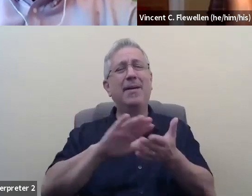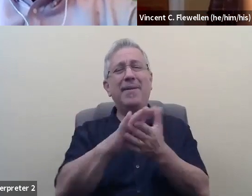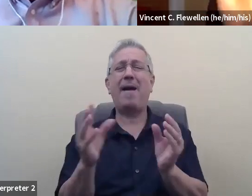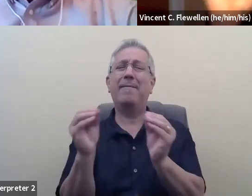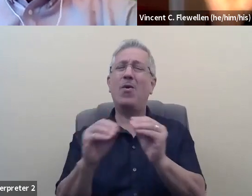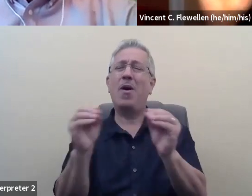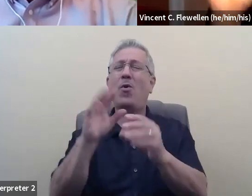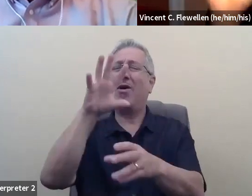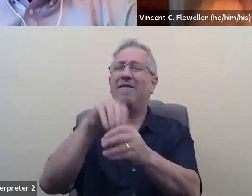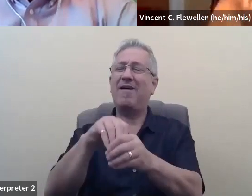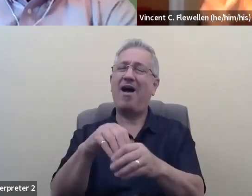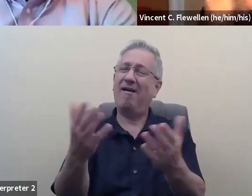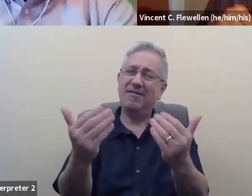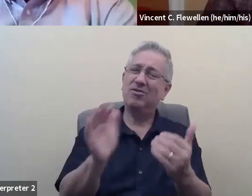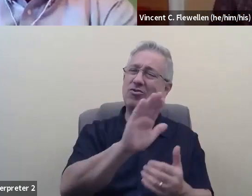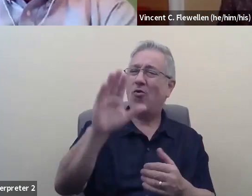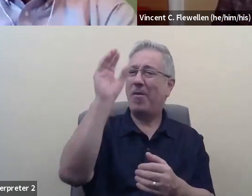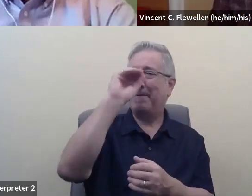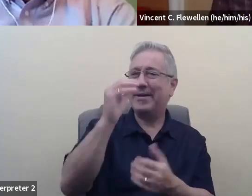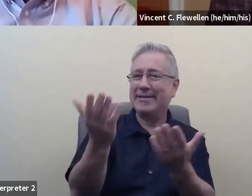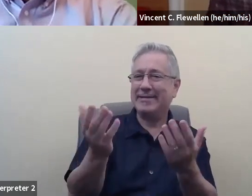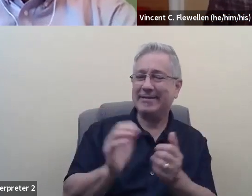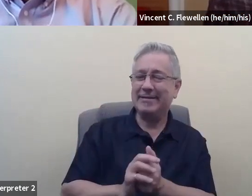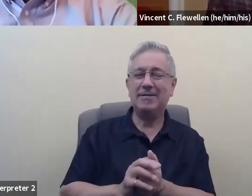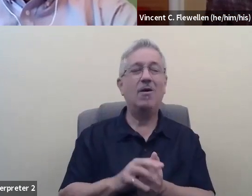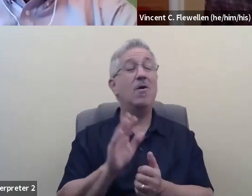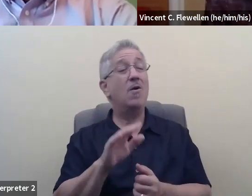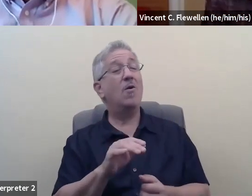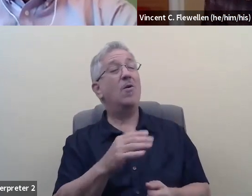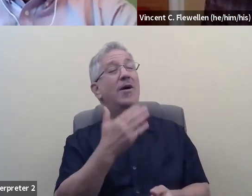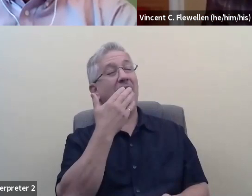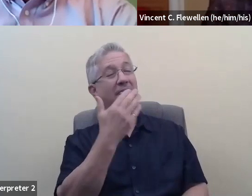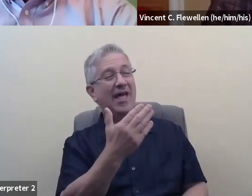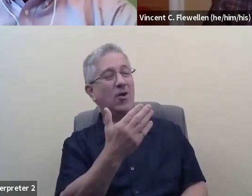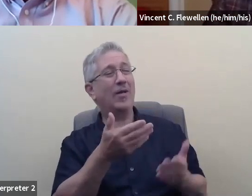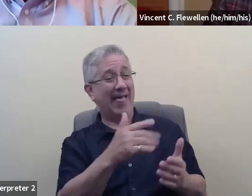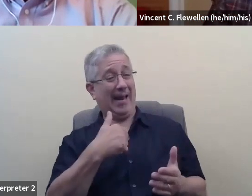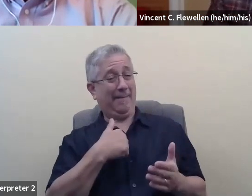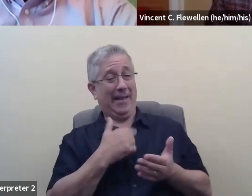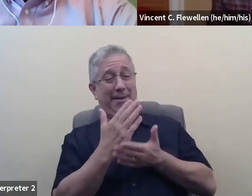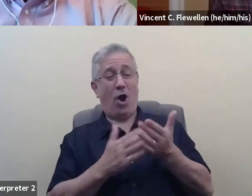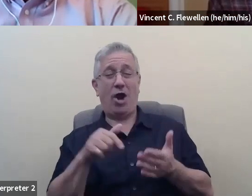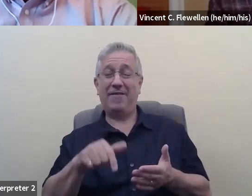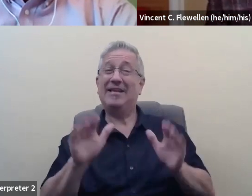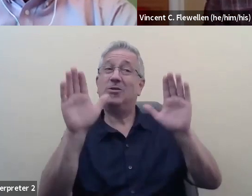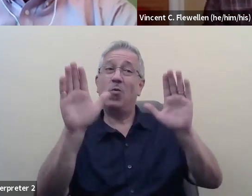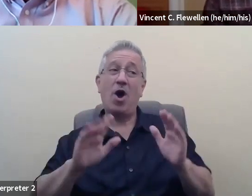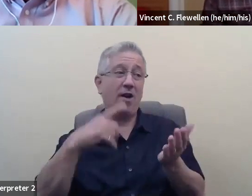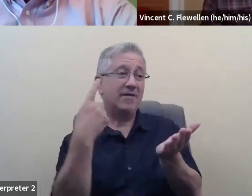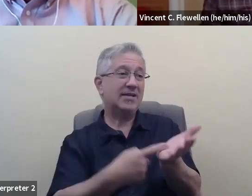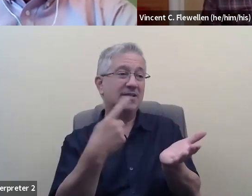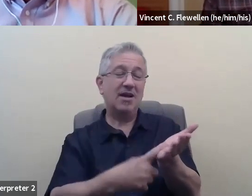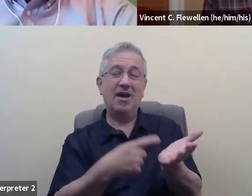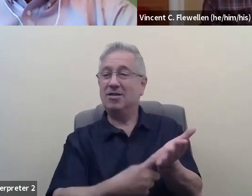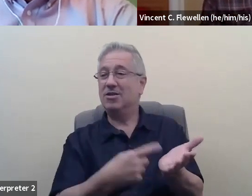Oh, thanks, Jason. I appreciate that. And thank you so much for, allowing me to be a part of this incredible conversation and being a